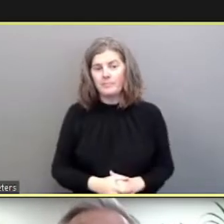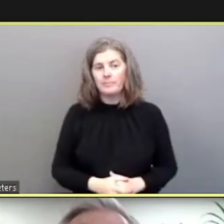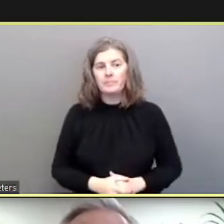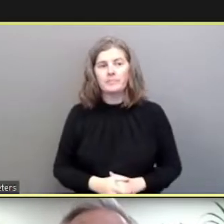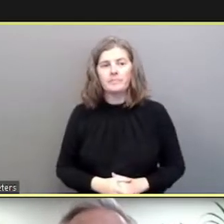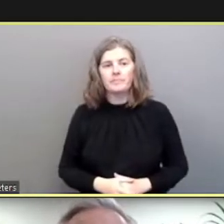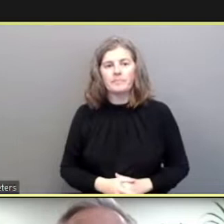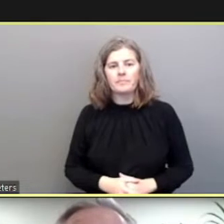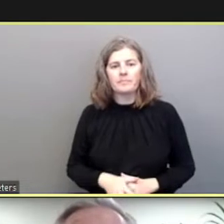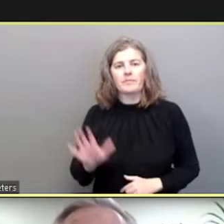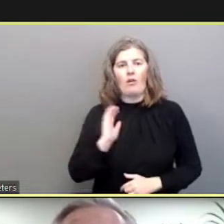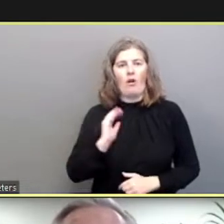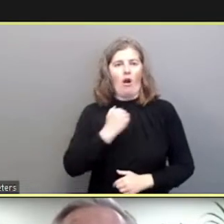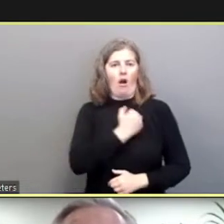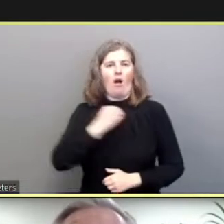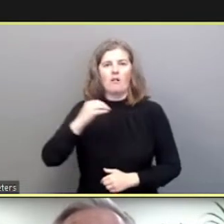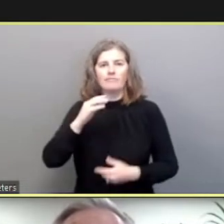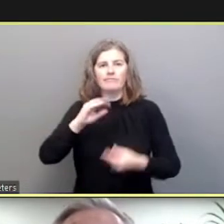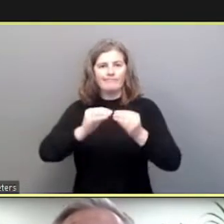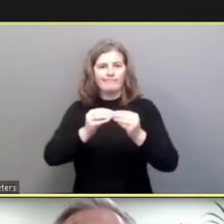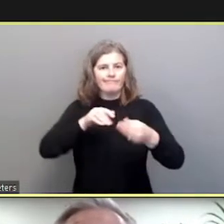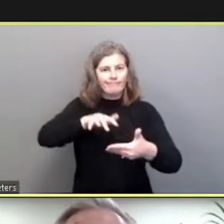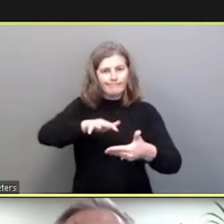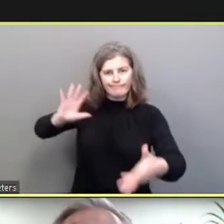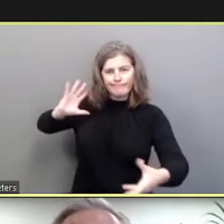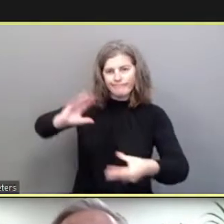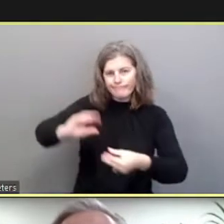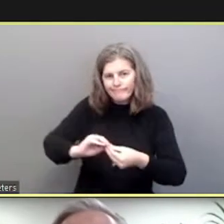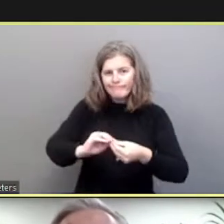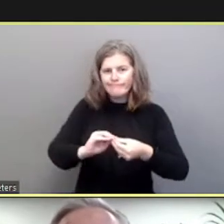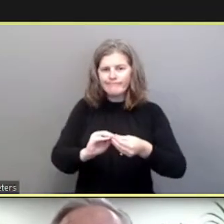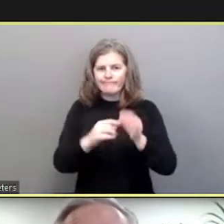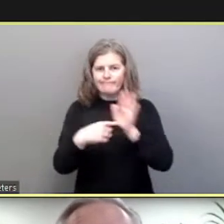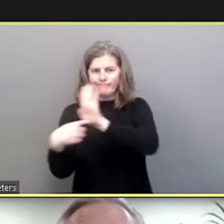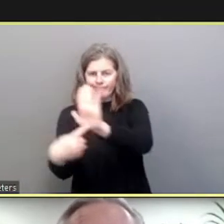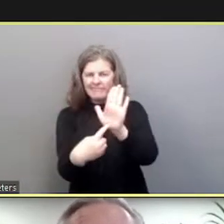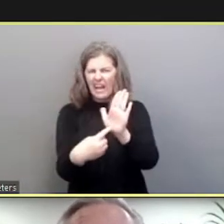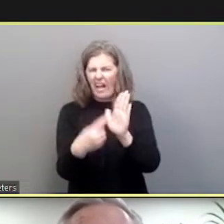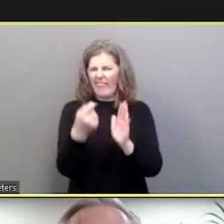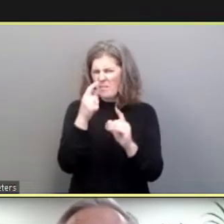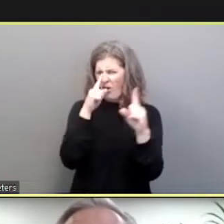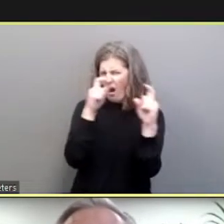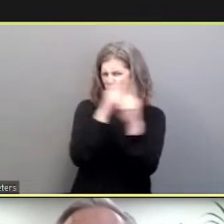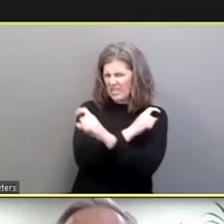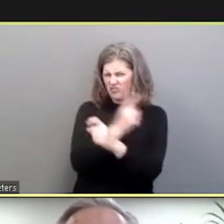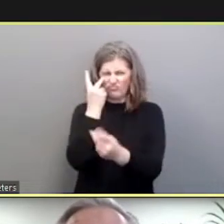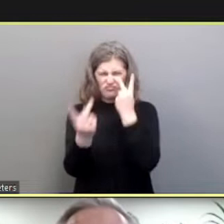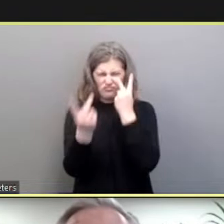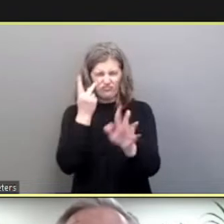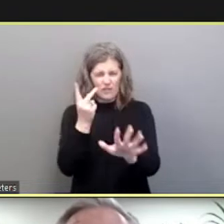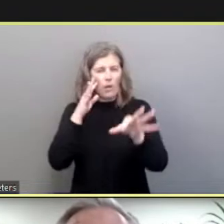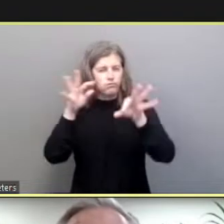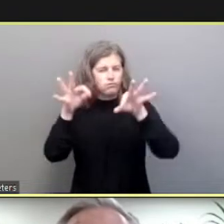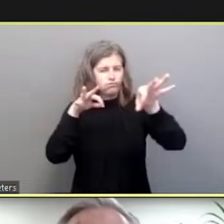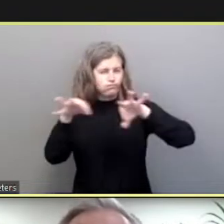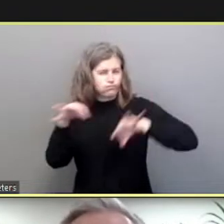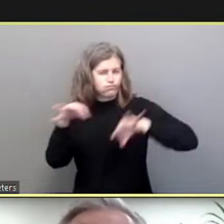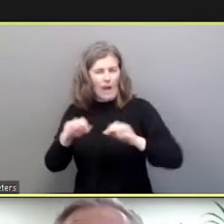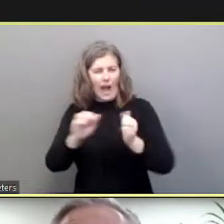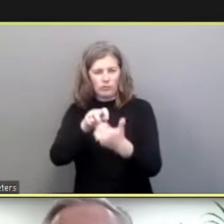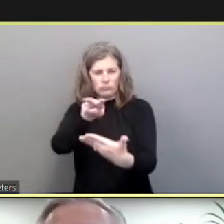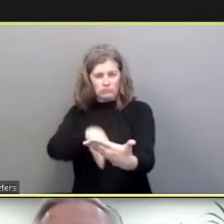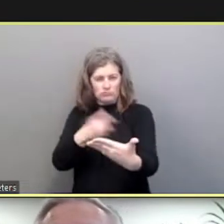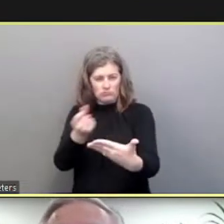This is our epidemiologic data. This is a little complicated, so I want to walk it through. So on